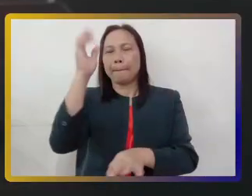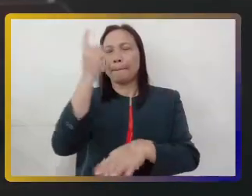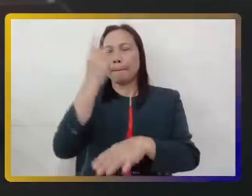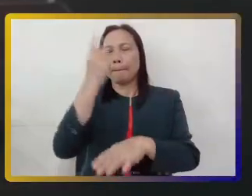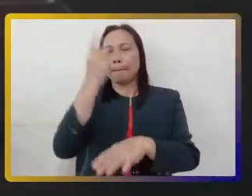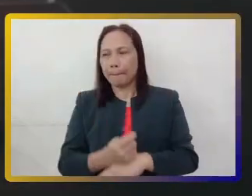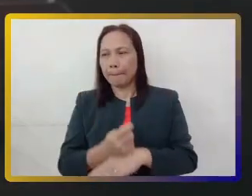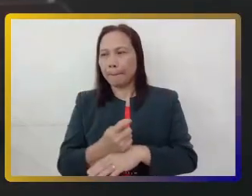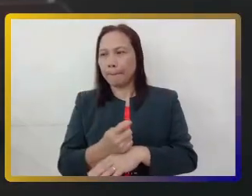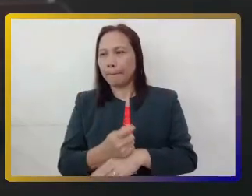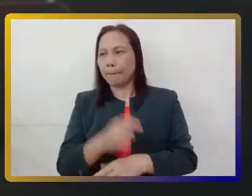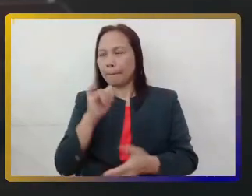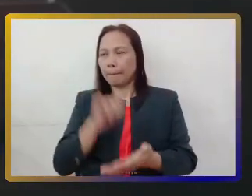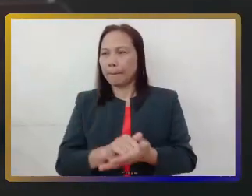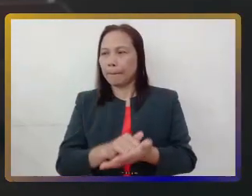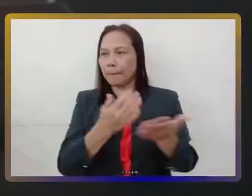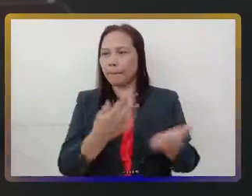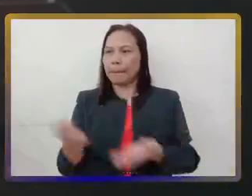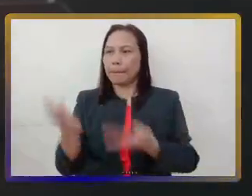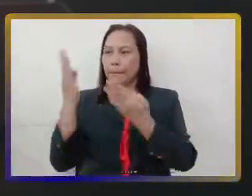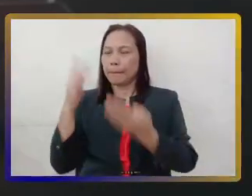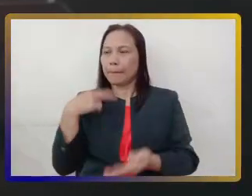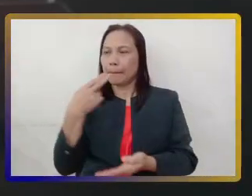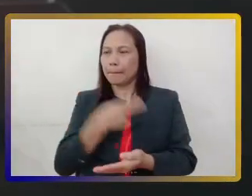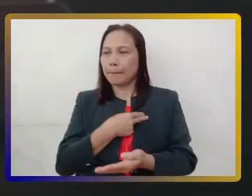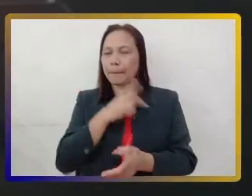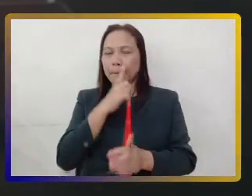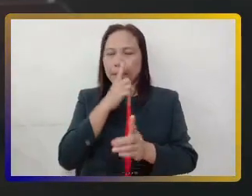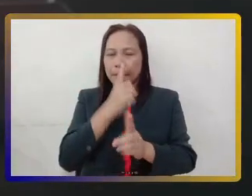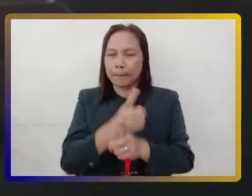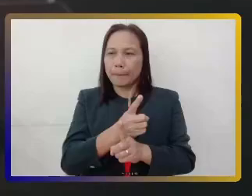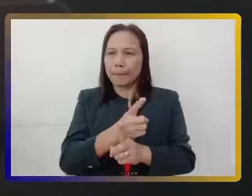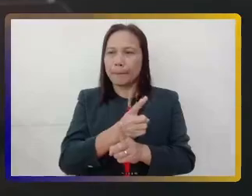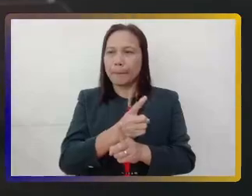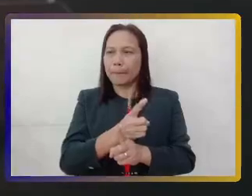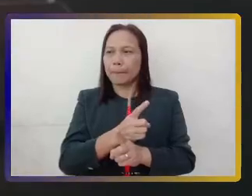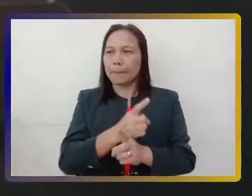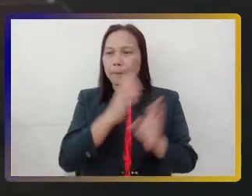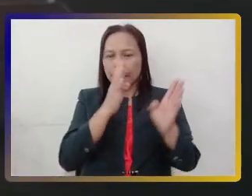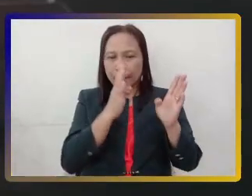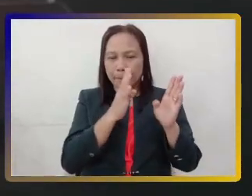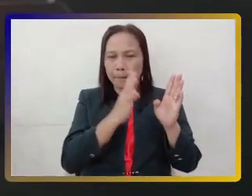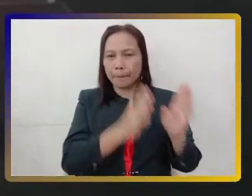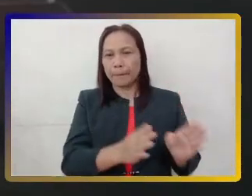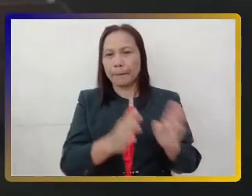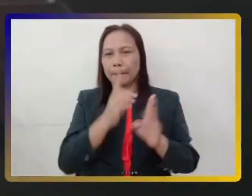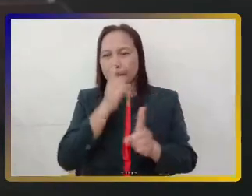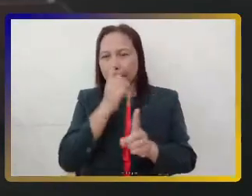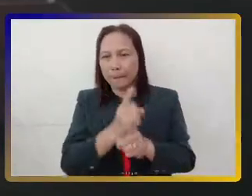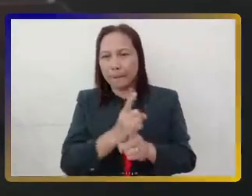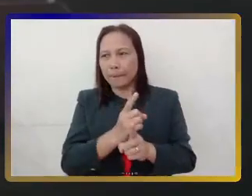trad that will bring us into right proper and biblical